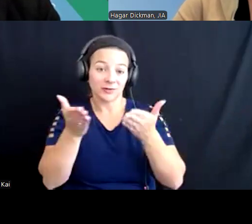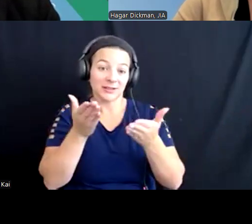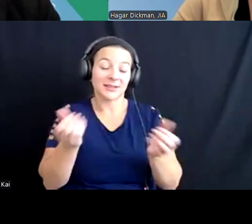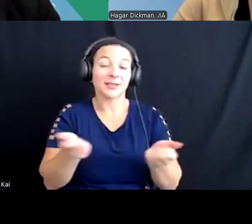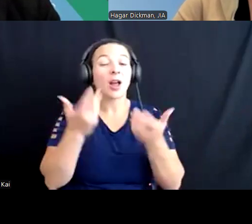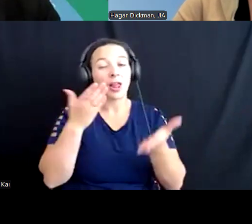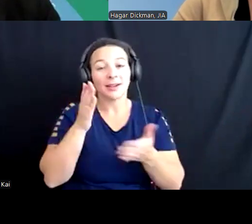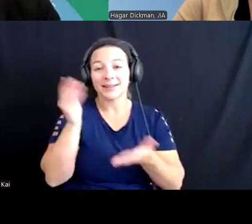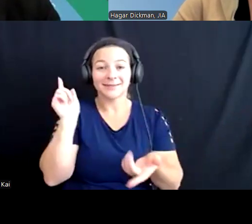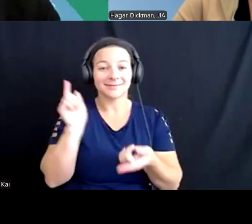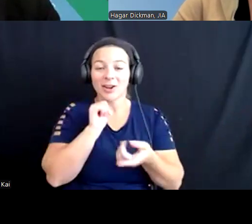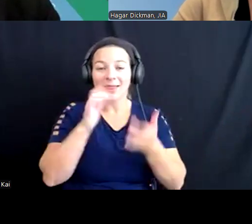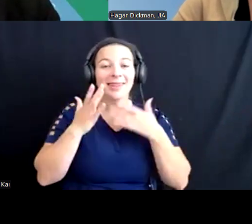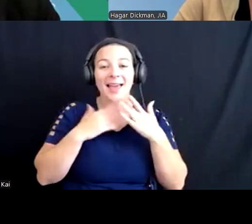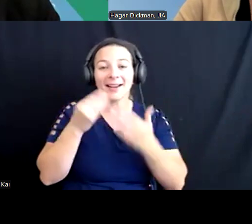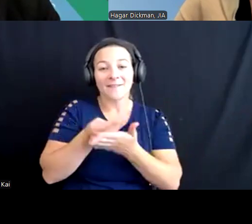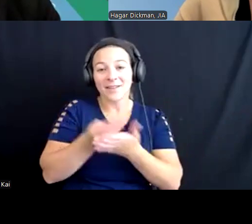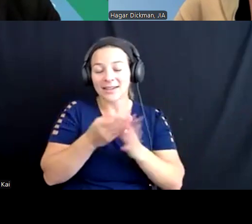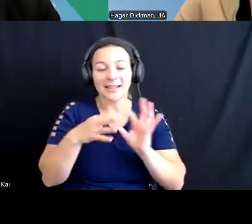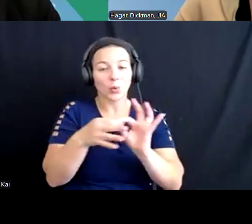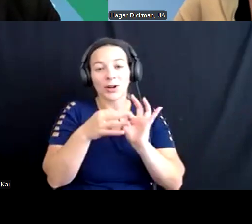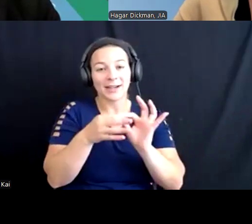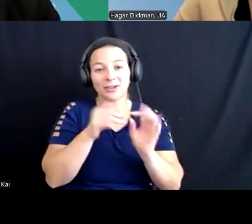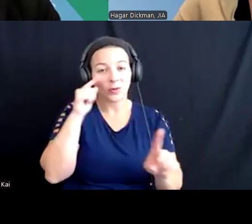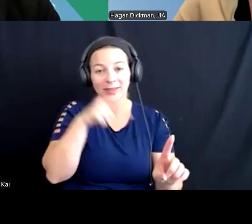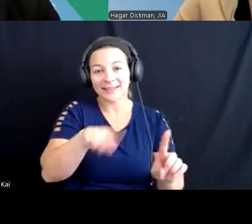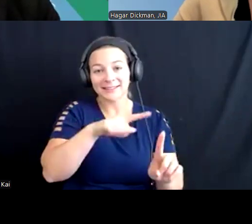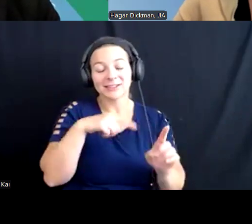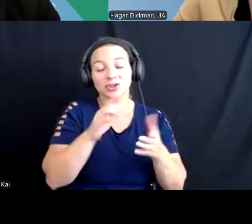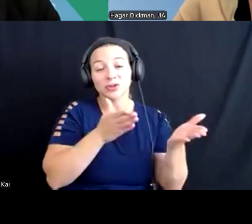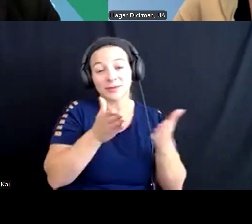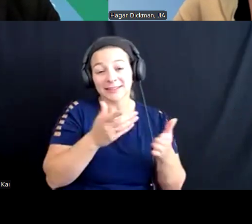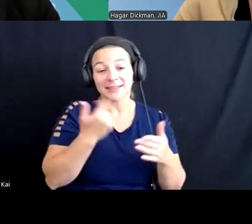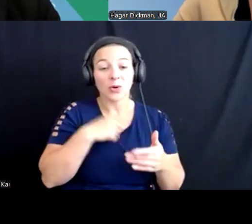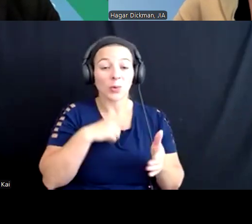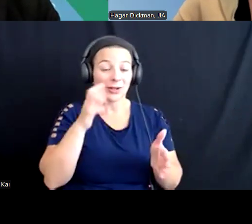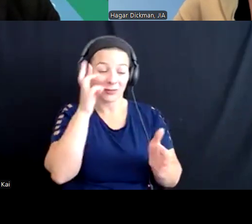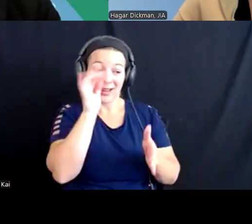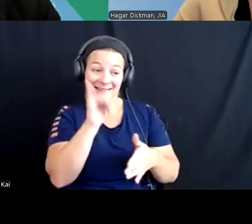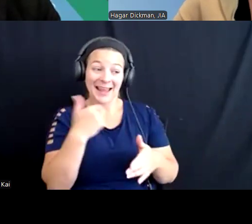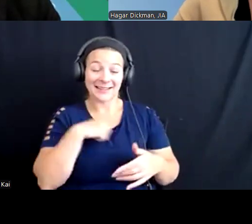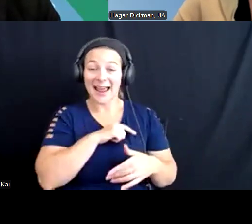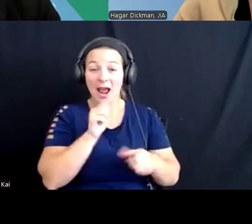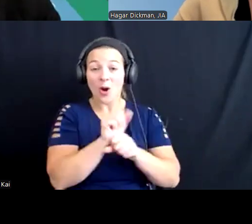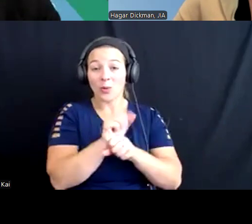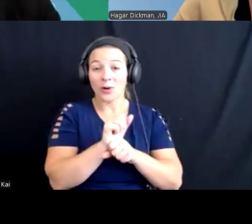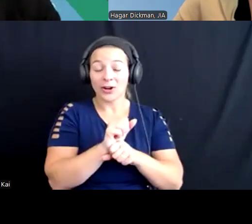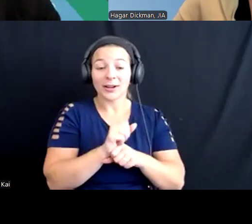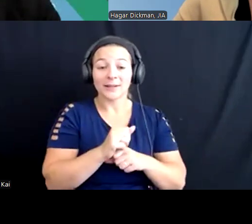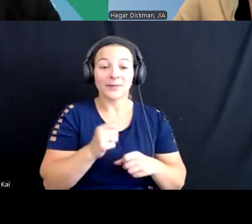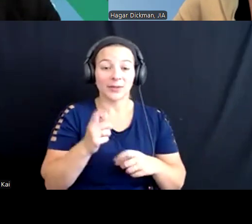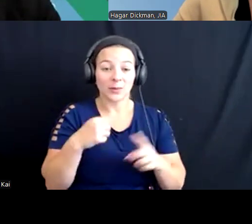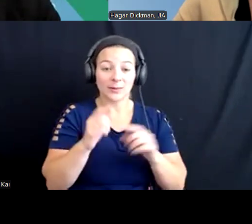and coordination around these services. We find this in our own work that we do in providing